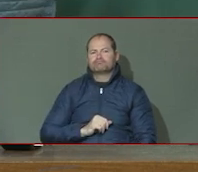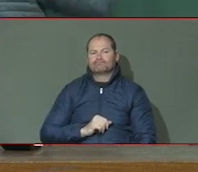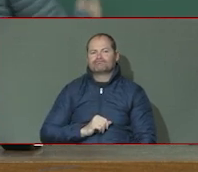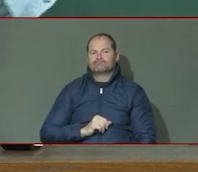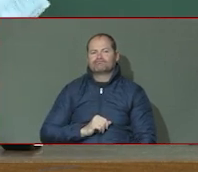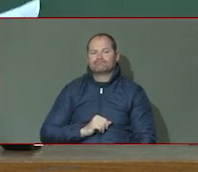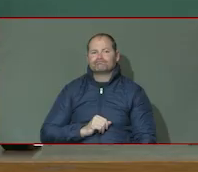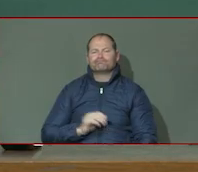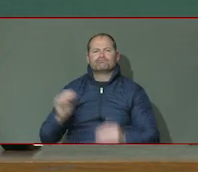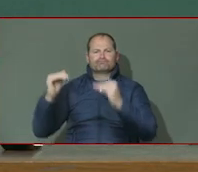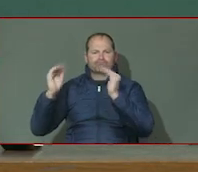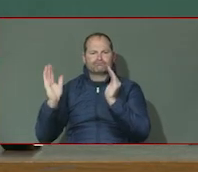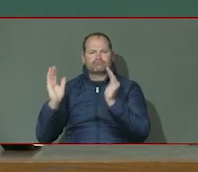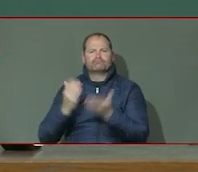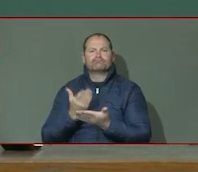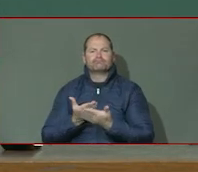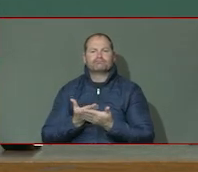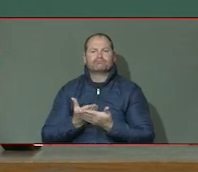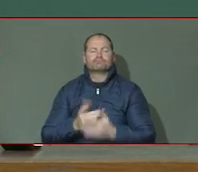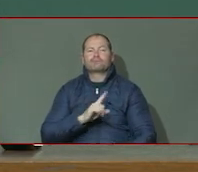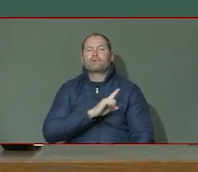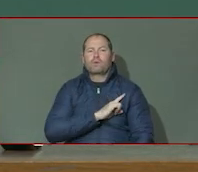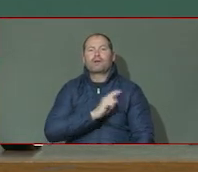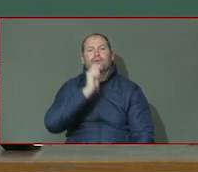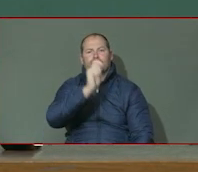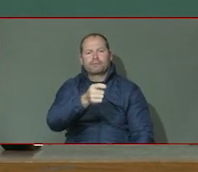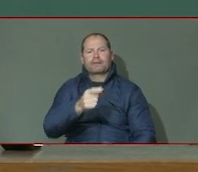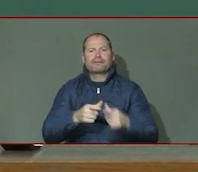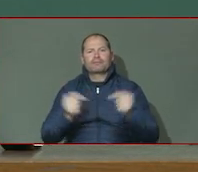And it's good to put it in brackets because you've paid that.